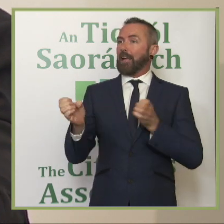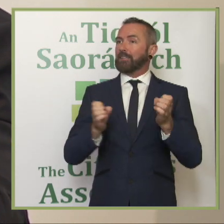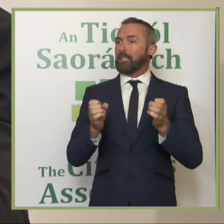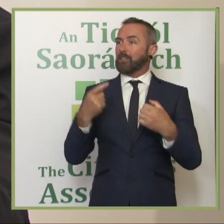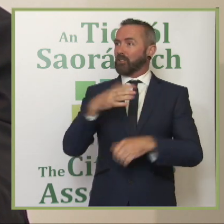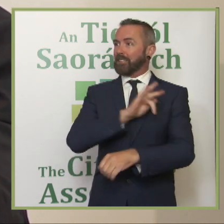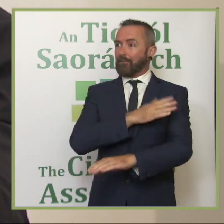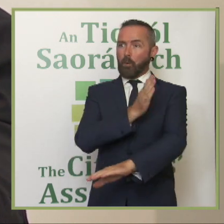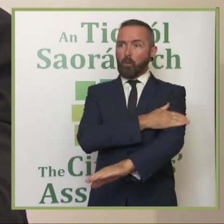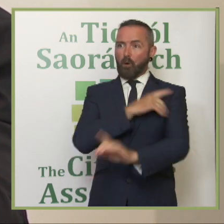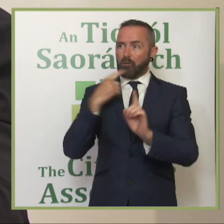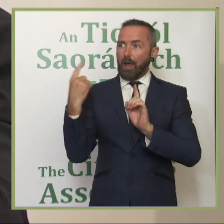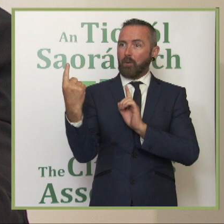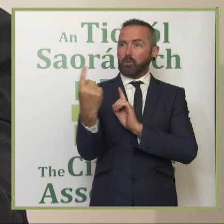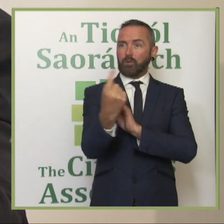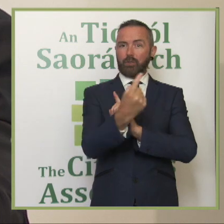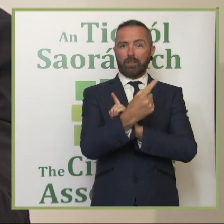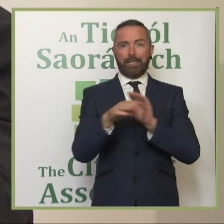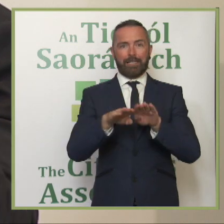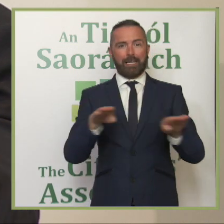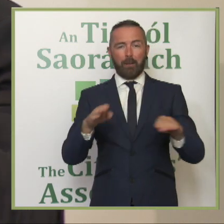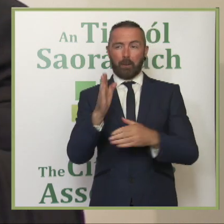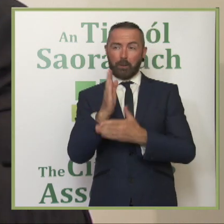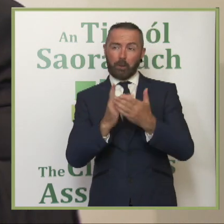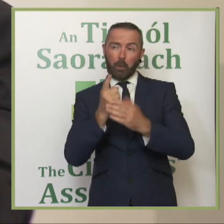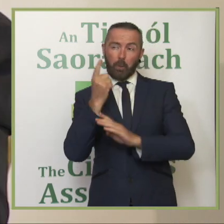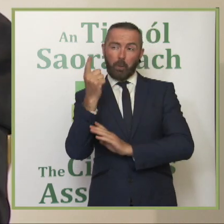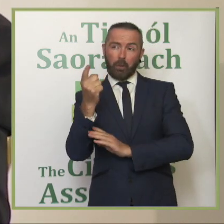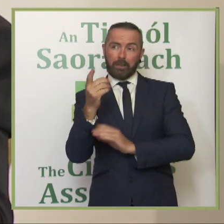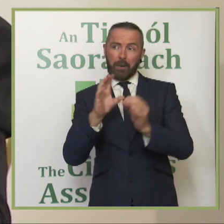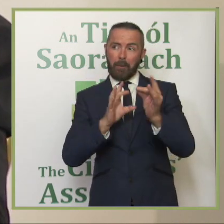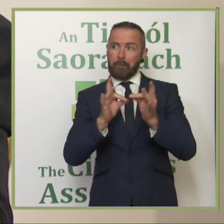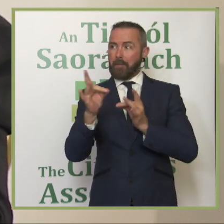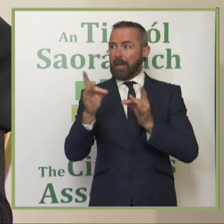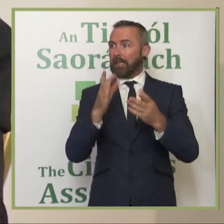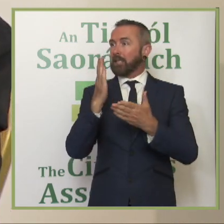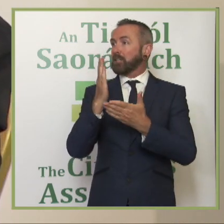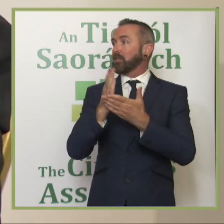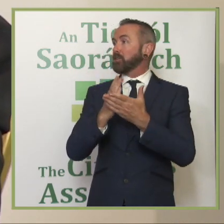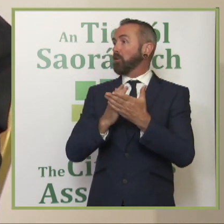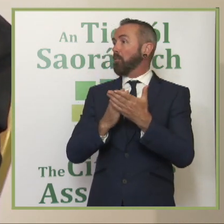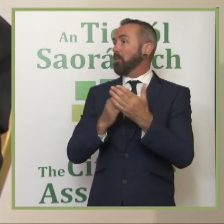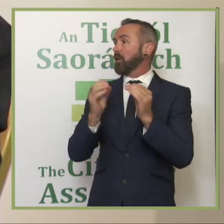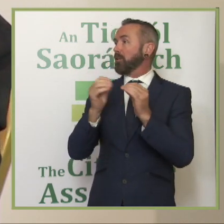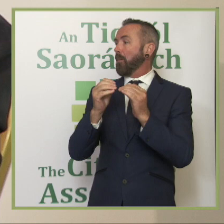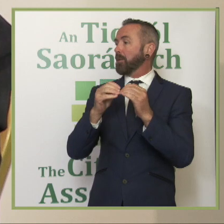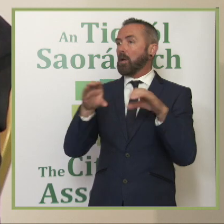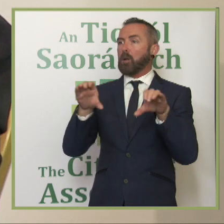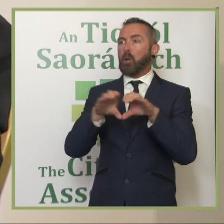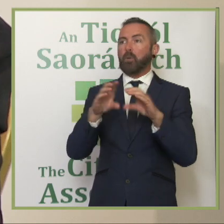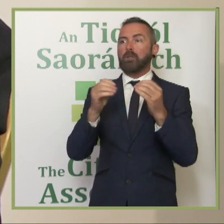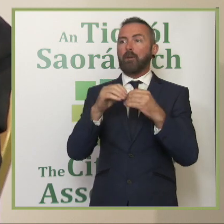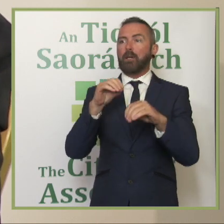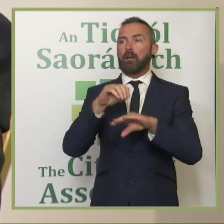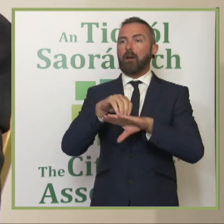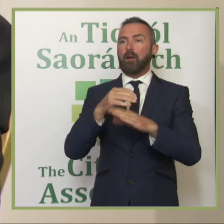each table, and for somebody, I'm sure your facilitator has worked this out, for somebody to make just a closing remark from what you've been discussing,